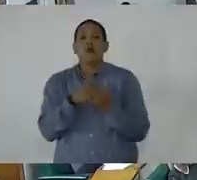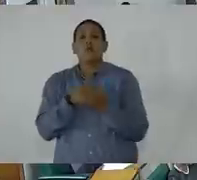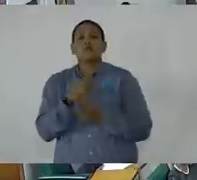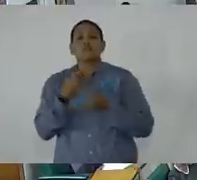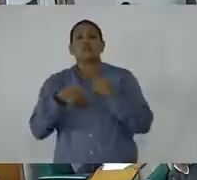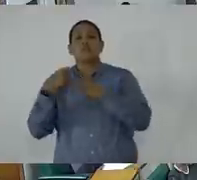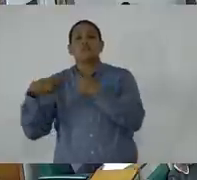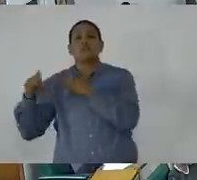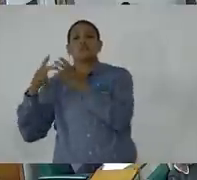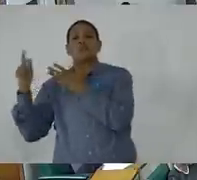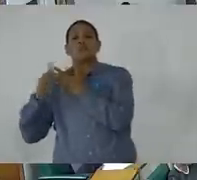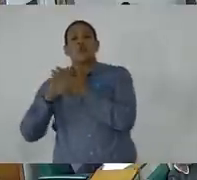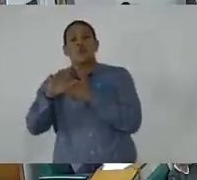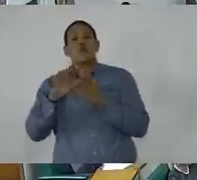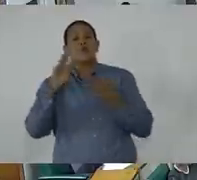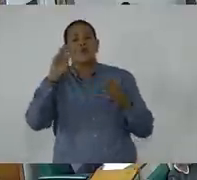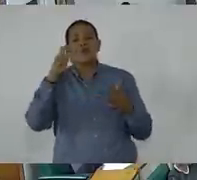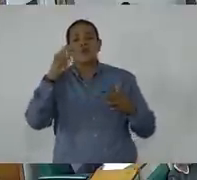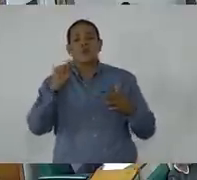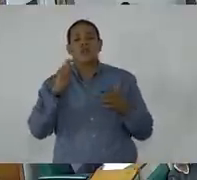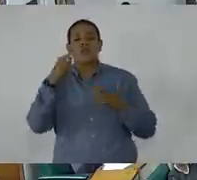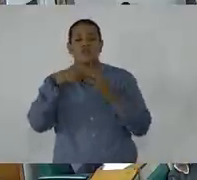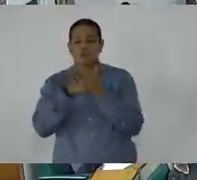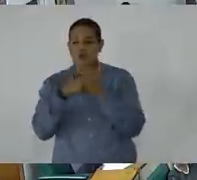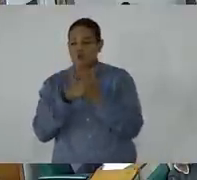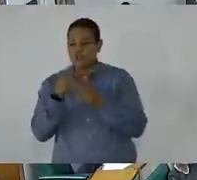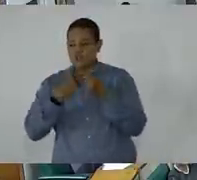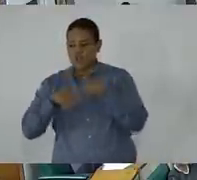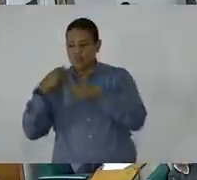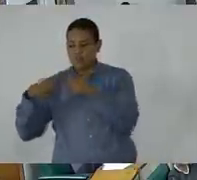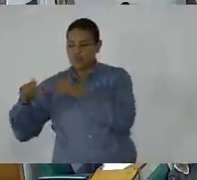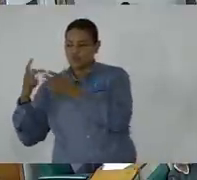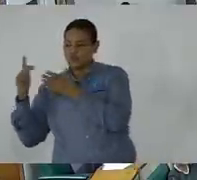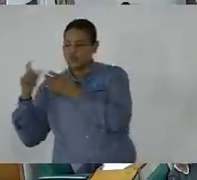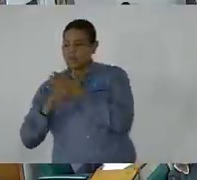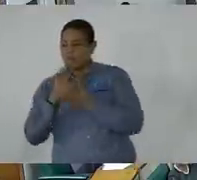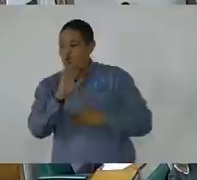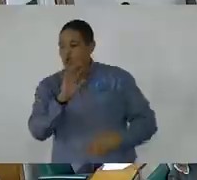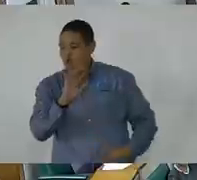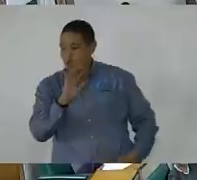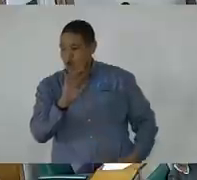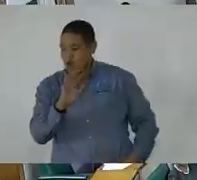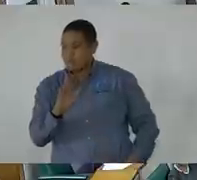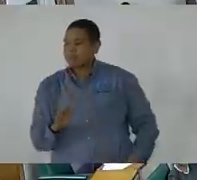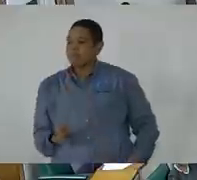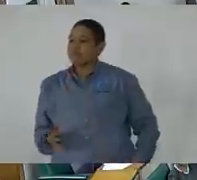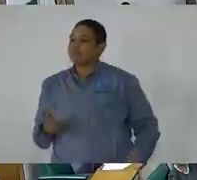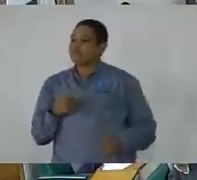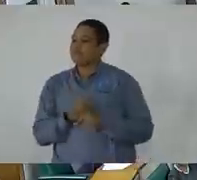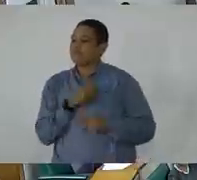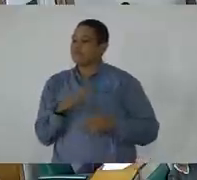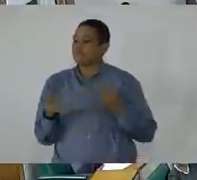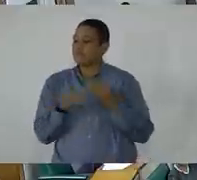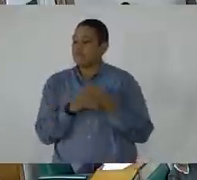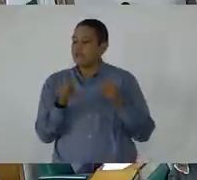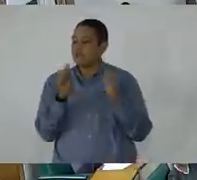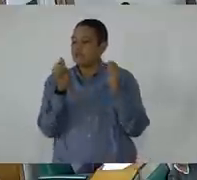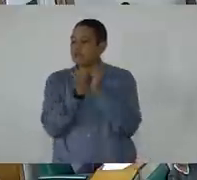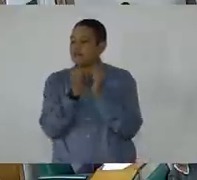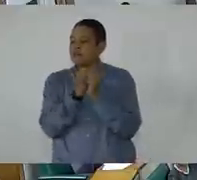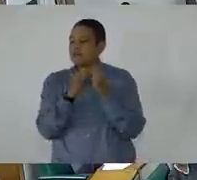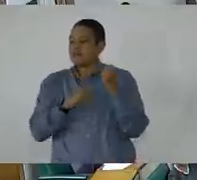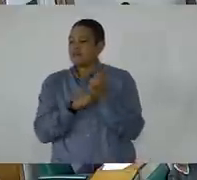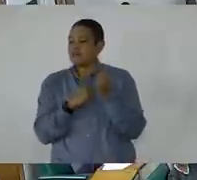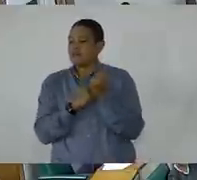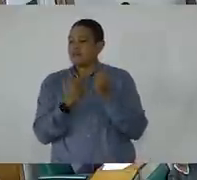program. Let me say that again. The launch of the wheat flour substitution program with support from